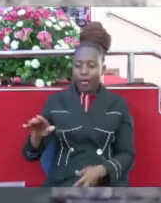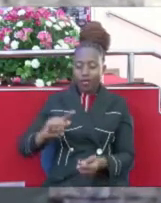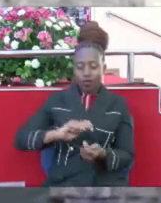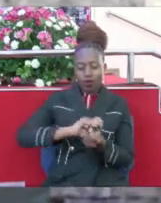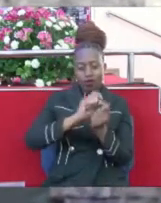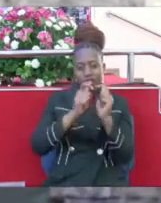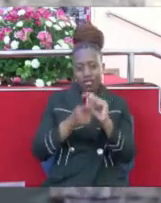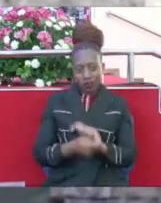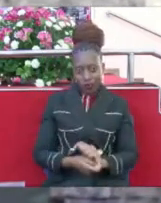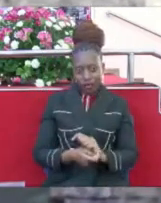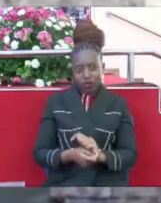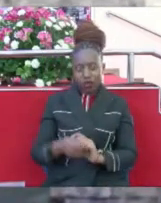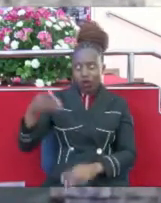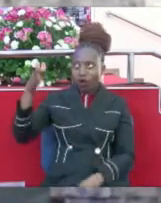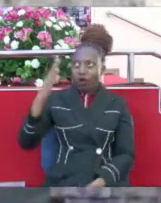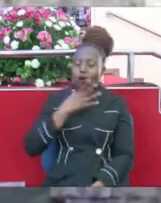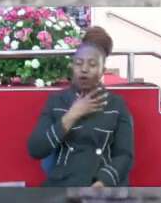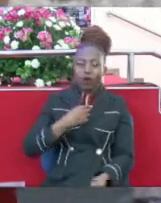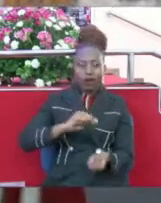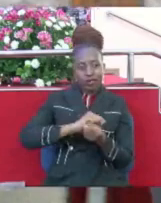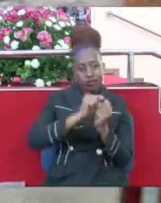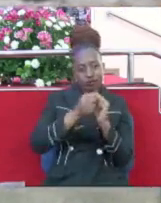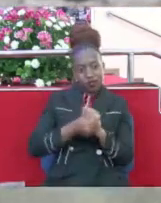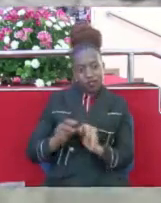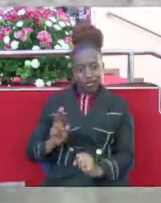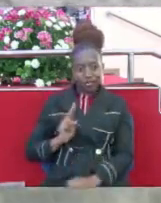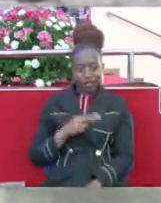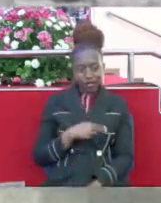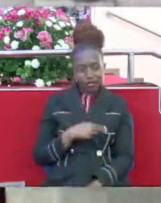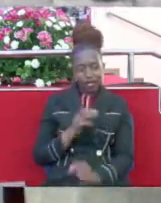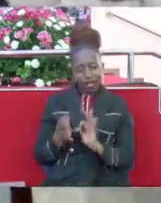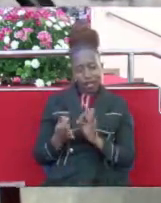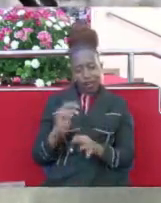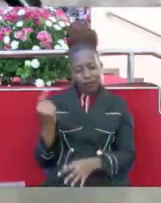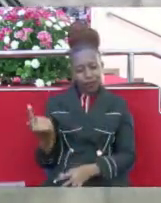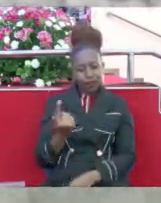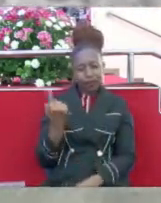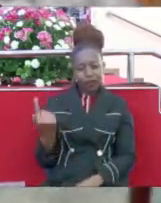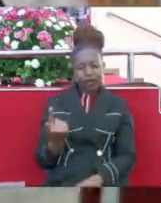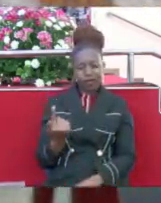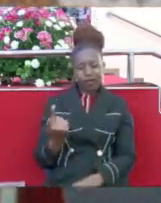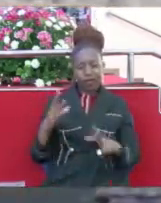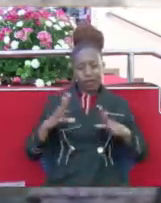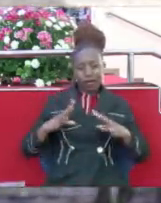to transform us. If we will only allow him into our default setting.